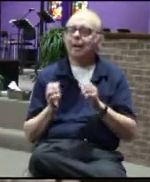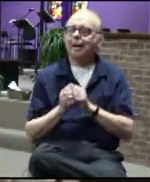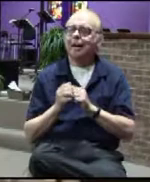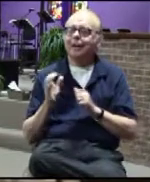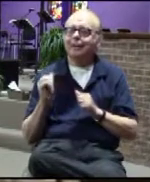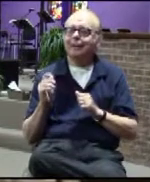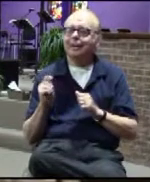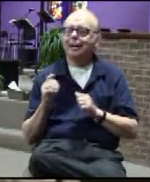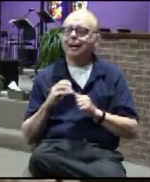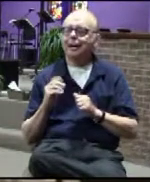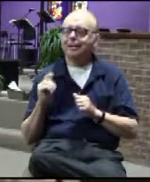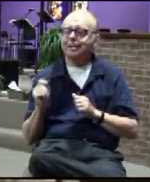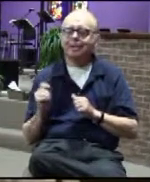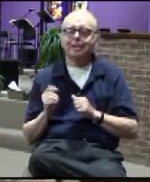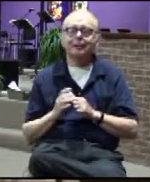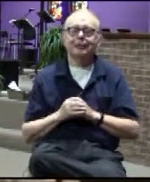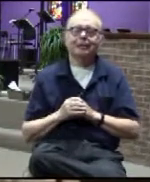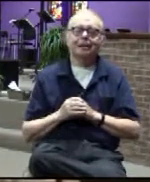say AT&T?